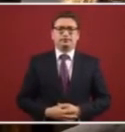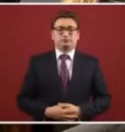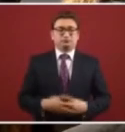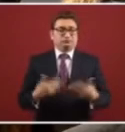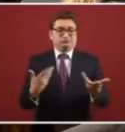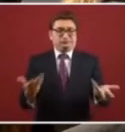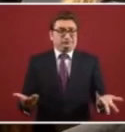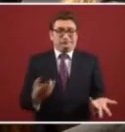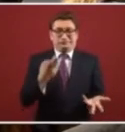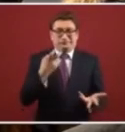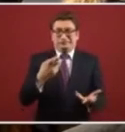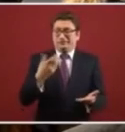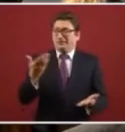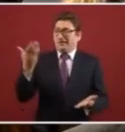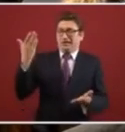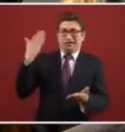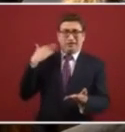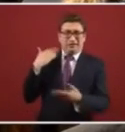Entonces pues estamos pagando